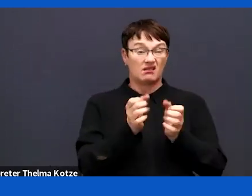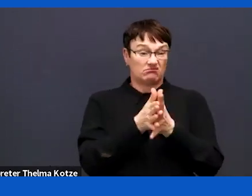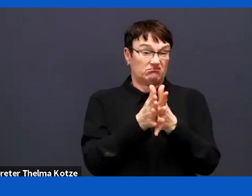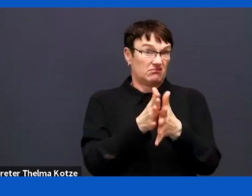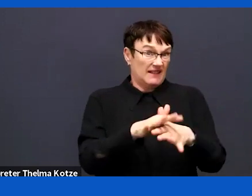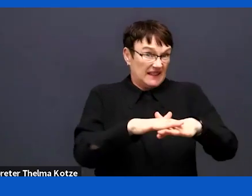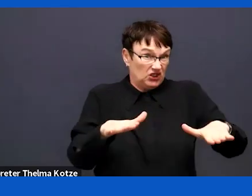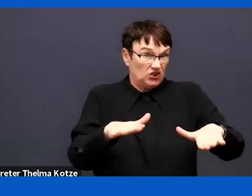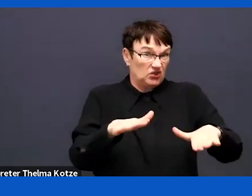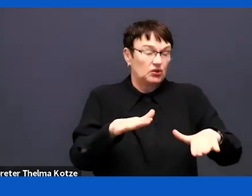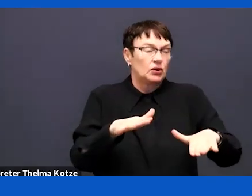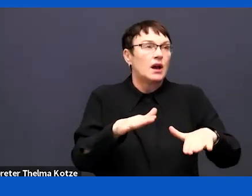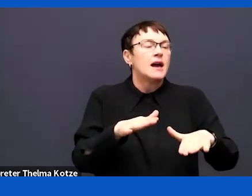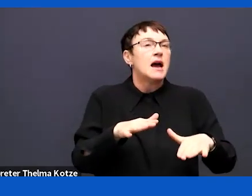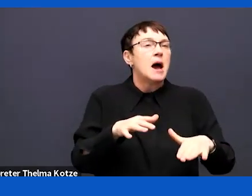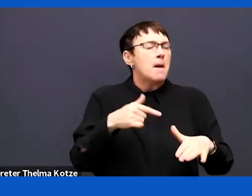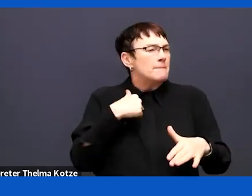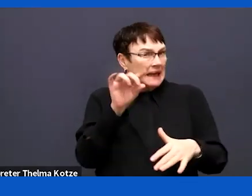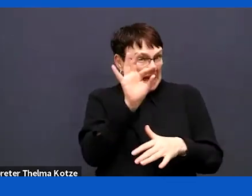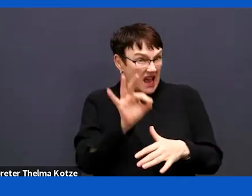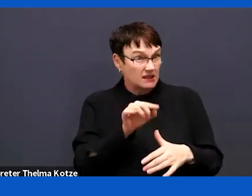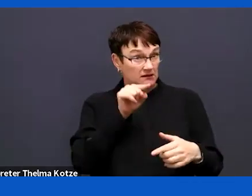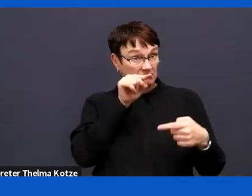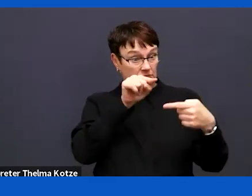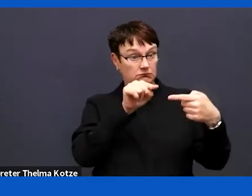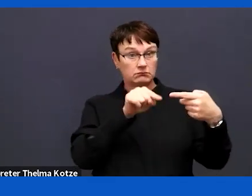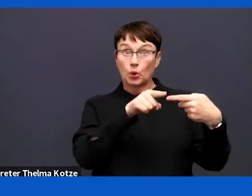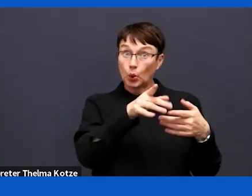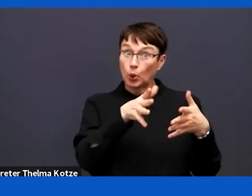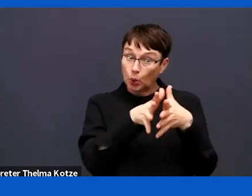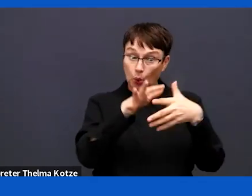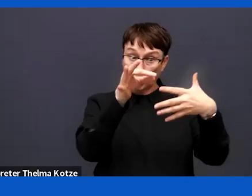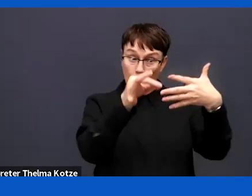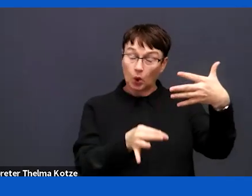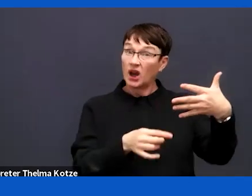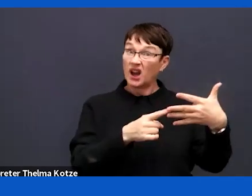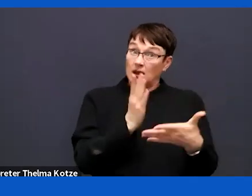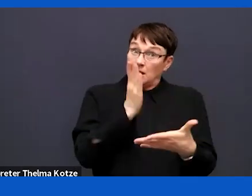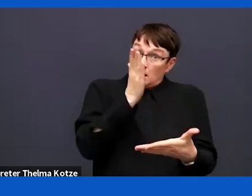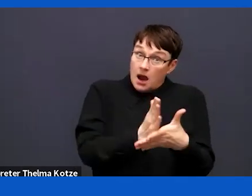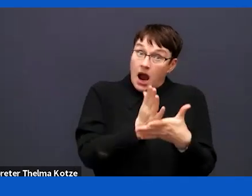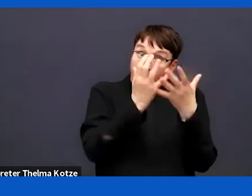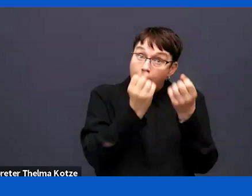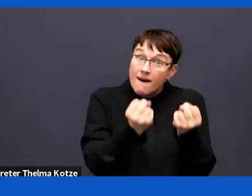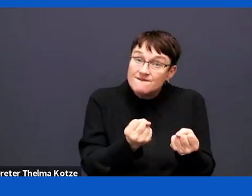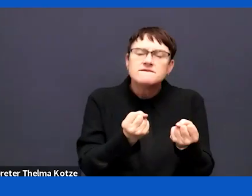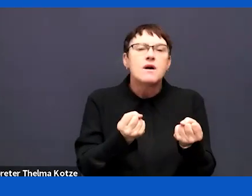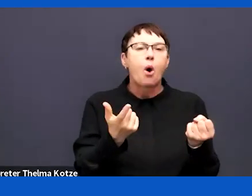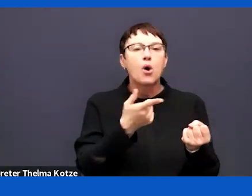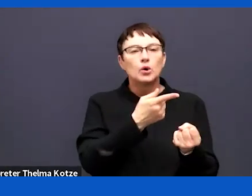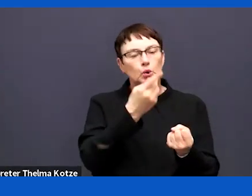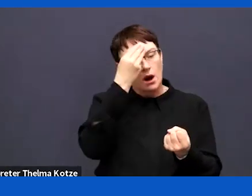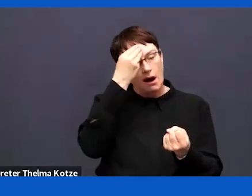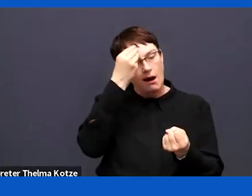up wish list, or are these things that you see maybe happening in the kind of in my lifetime, or?